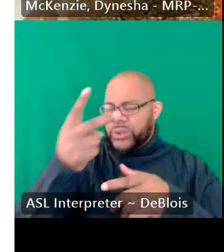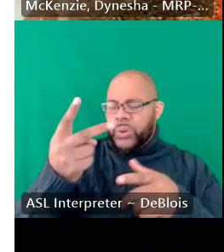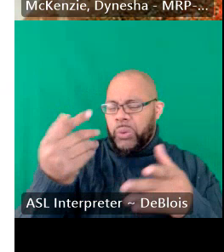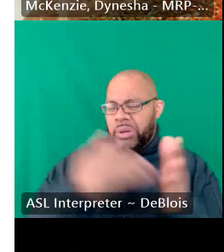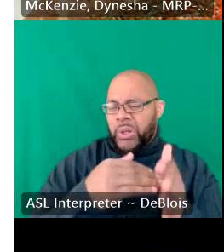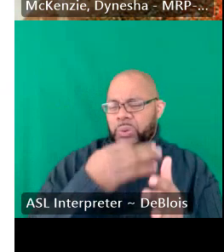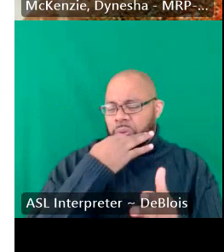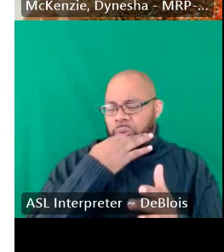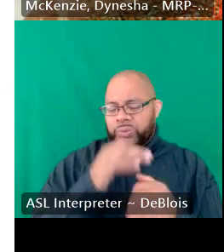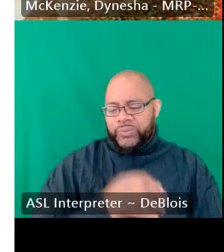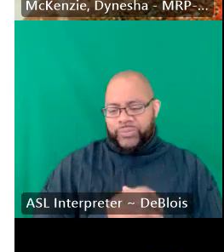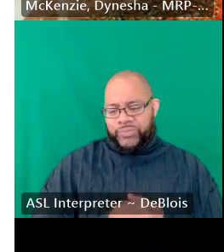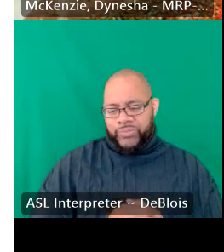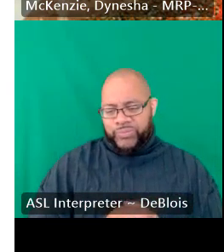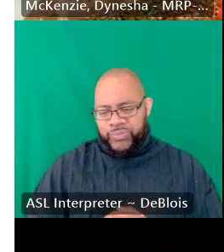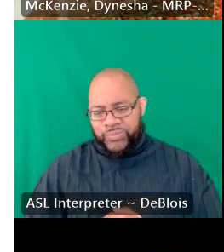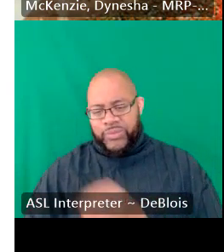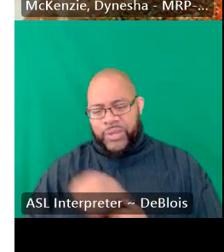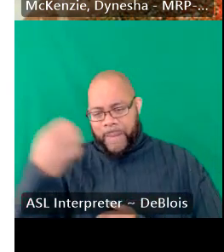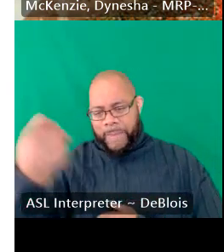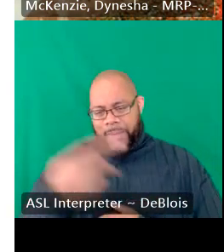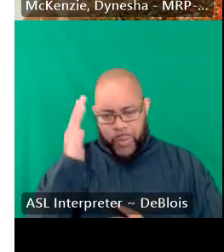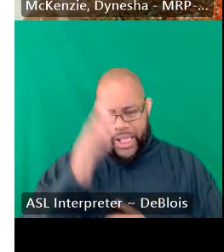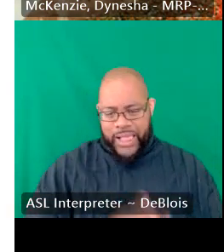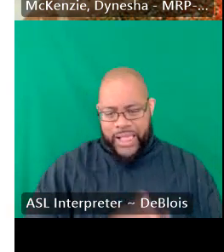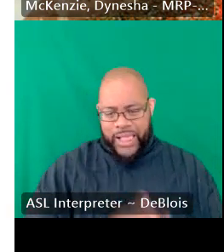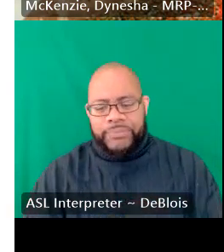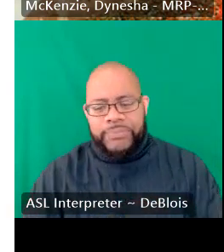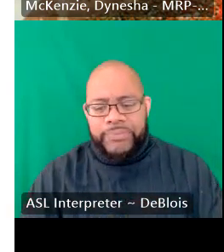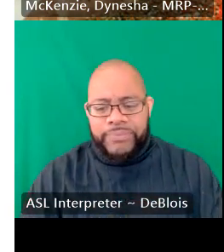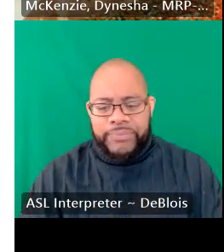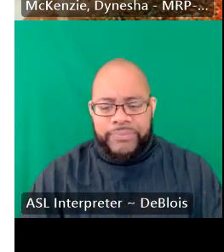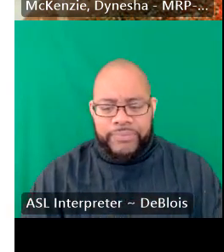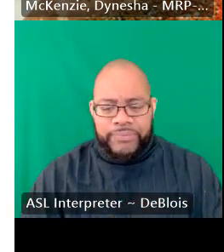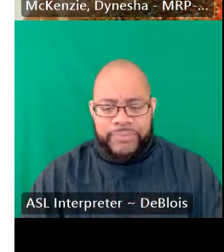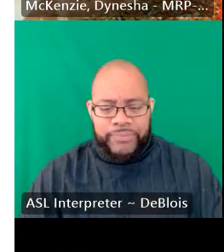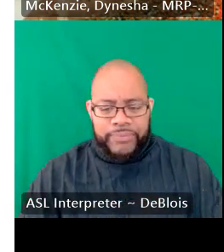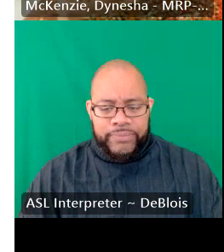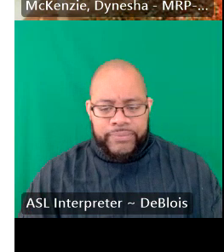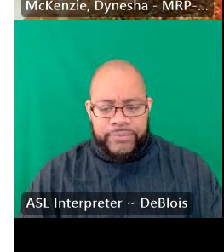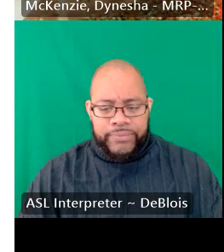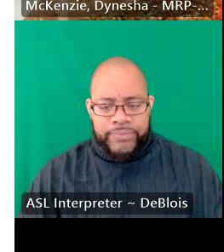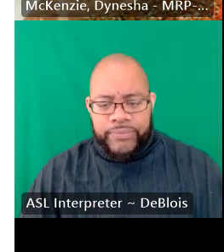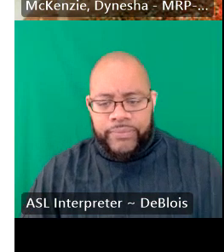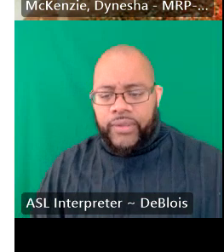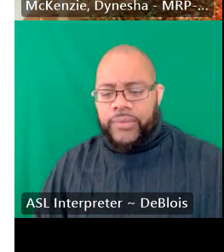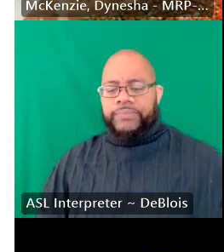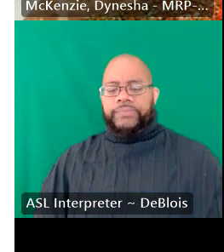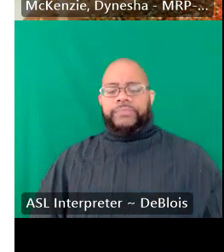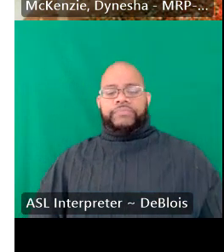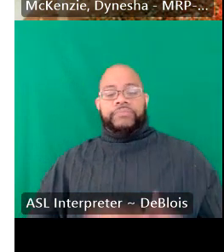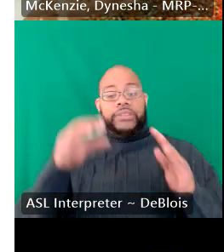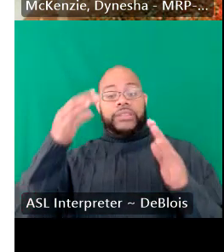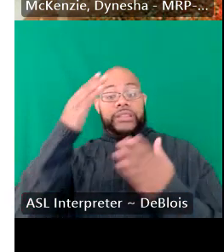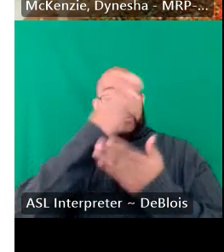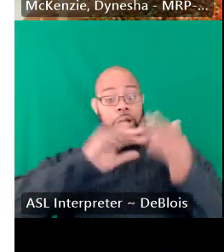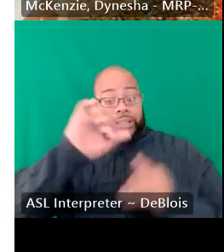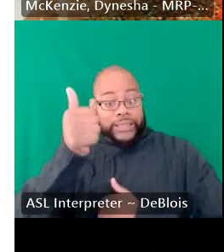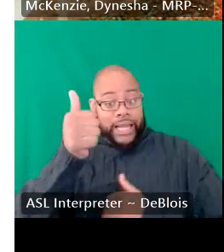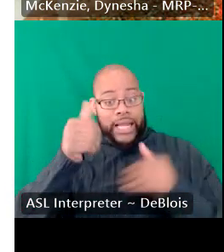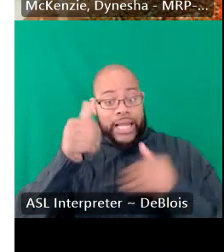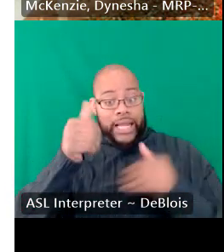Thanks. Okay, I'll be right back. We roll with it. All right, section 10 continues